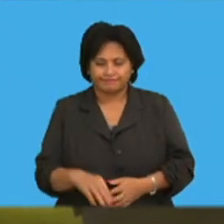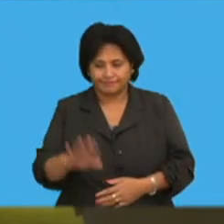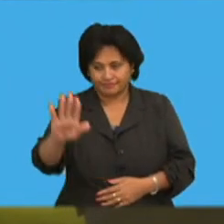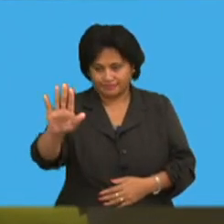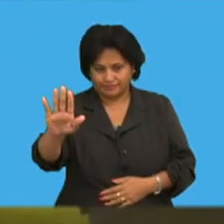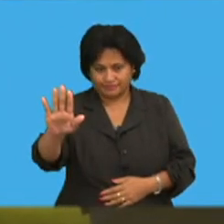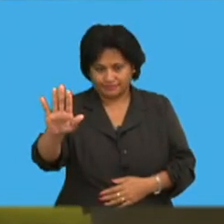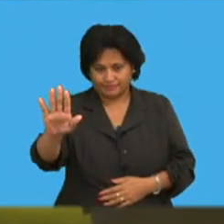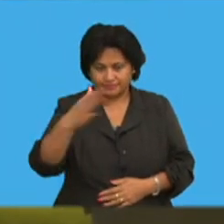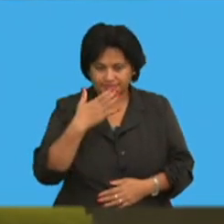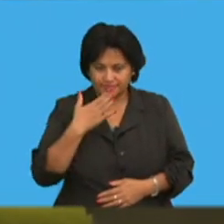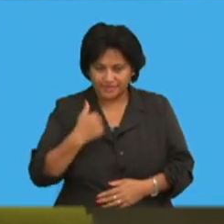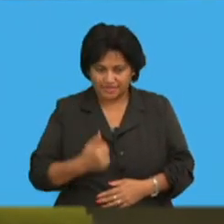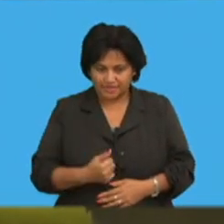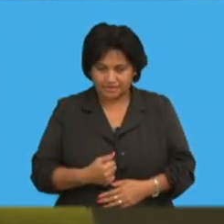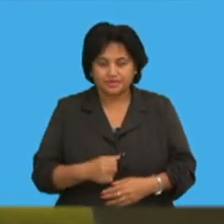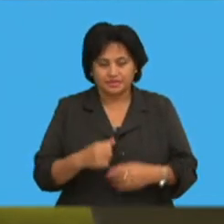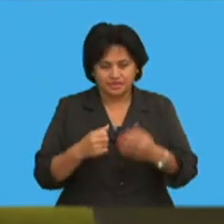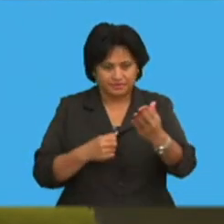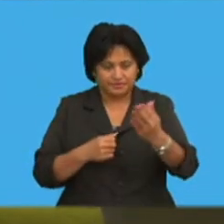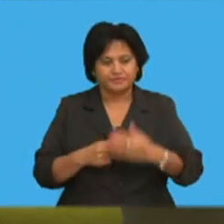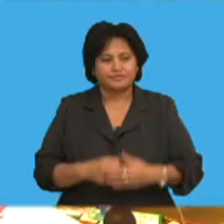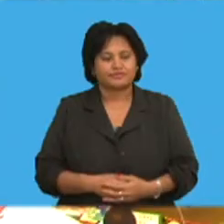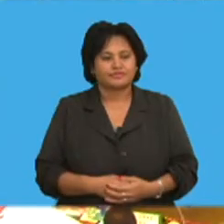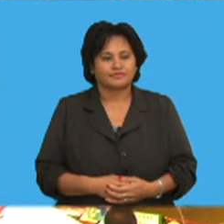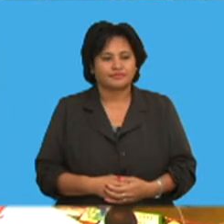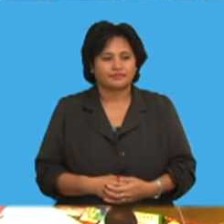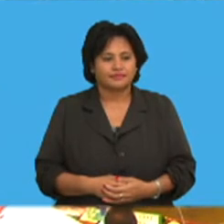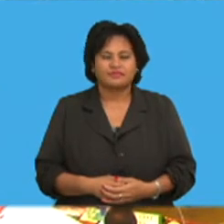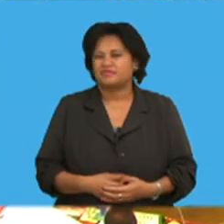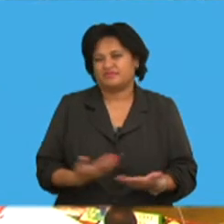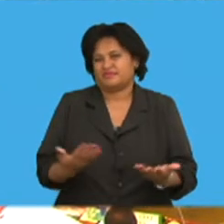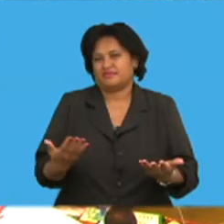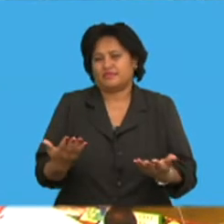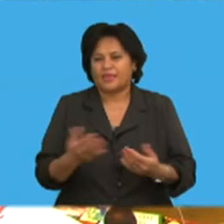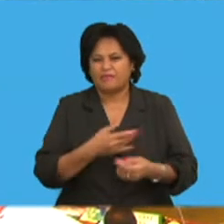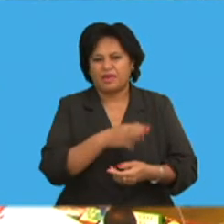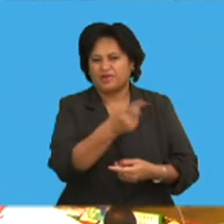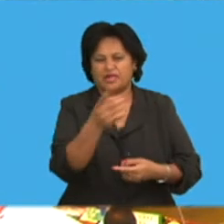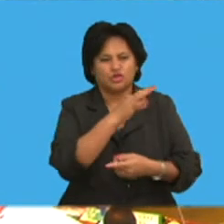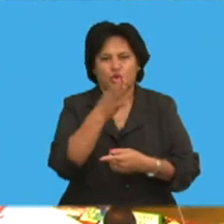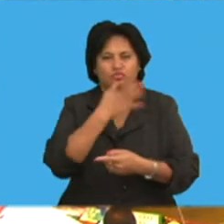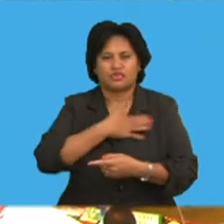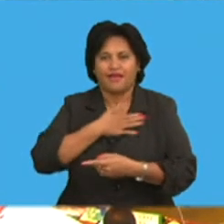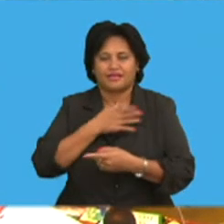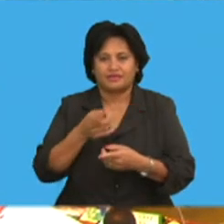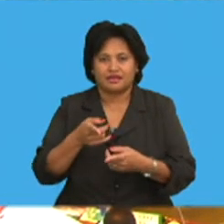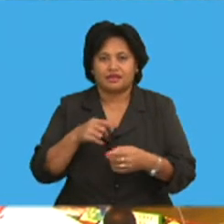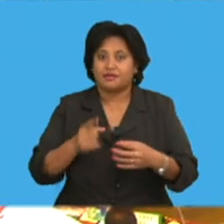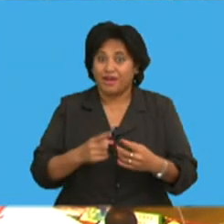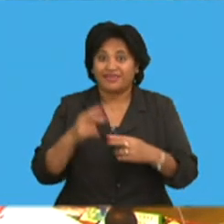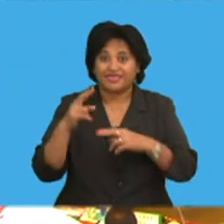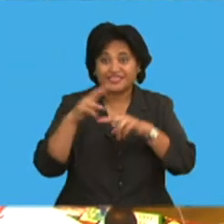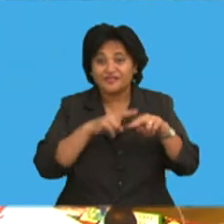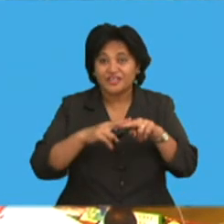Please, the Honourable Faiyaz Koya has the floor. Madam Speaker, he may not like it, he may not like it, they may not like it, but I'll tell you what, the Fijian public like it.